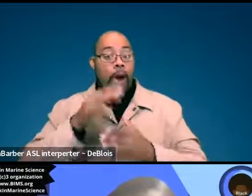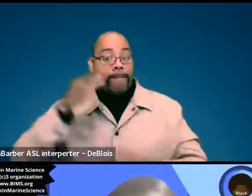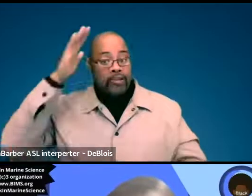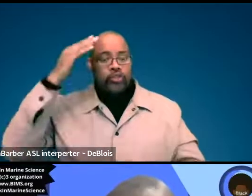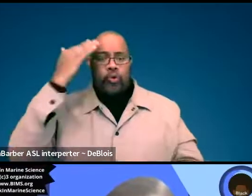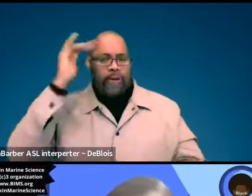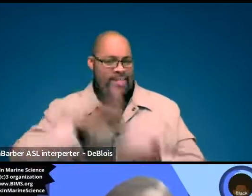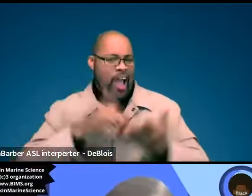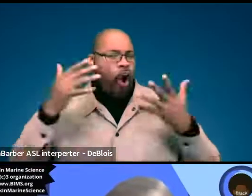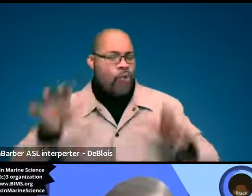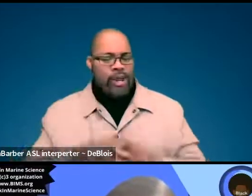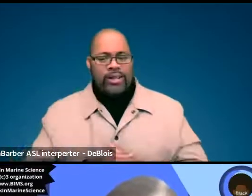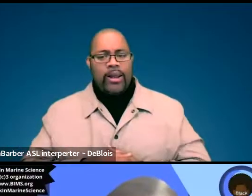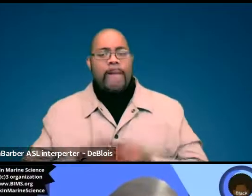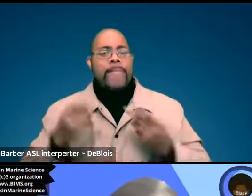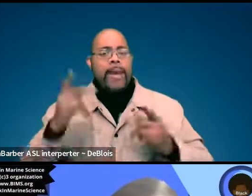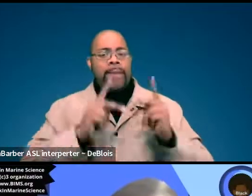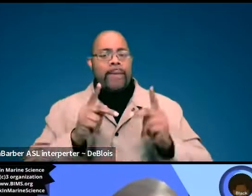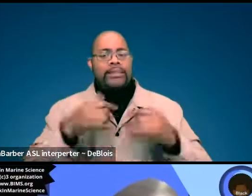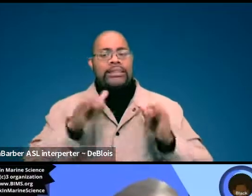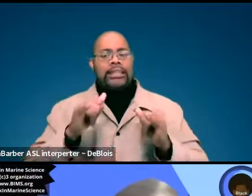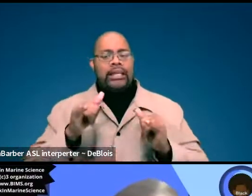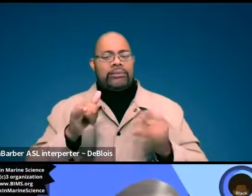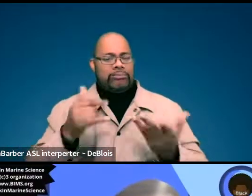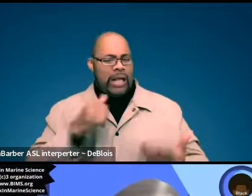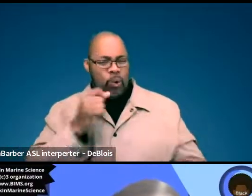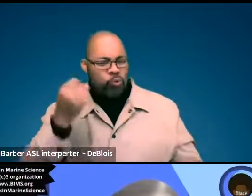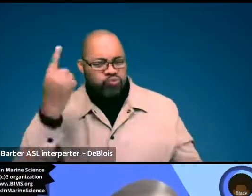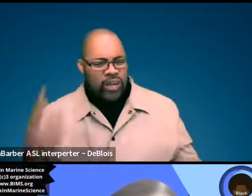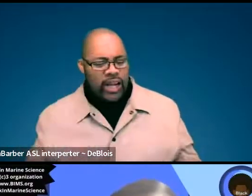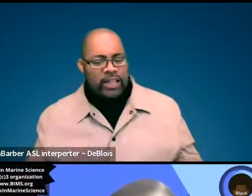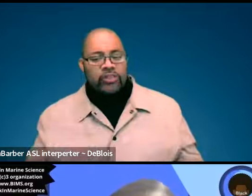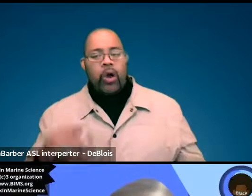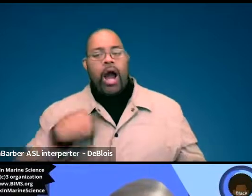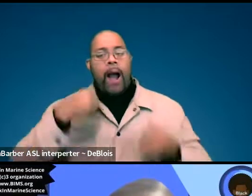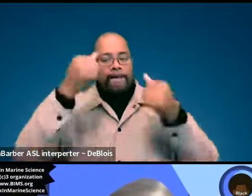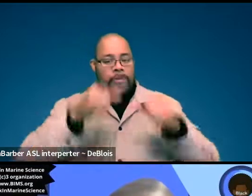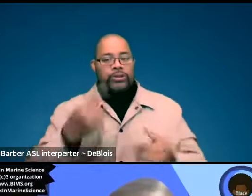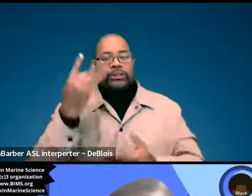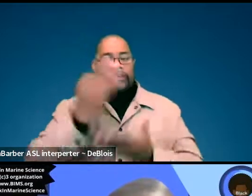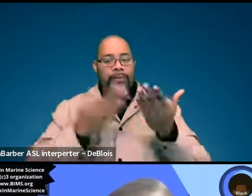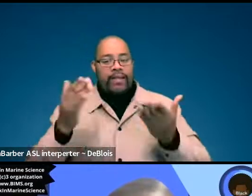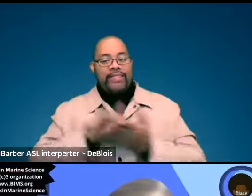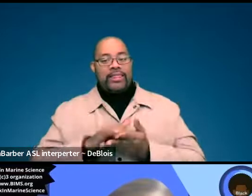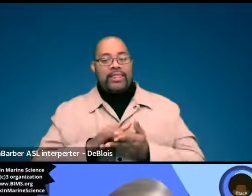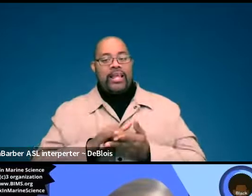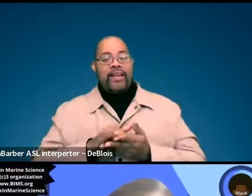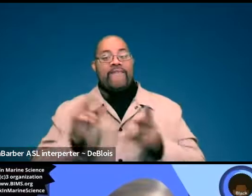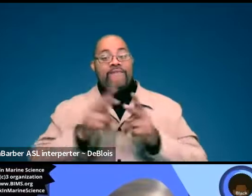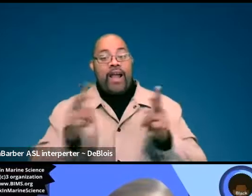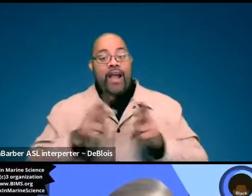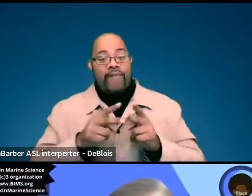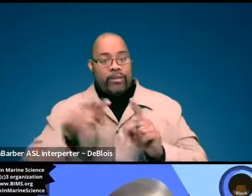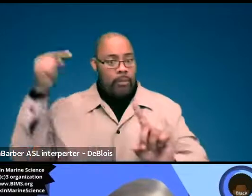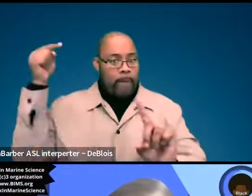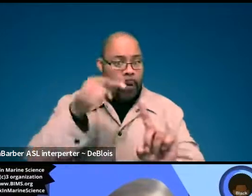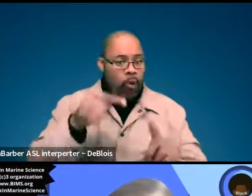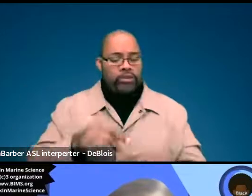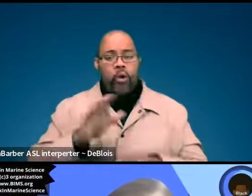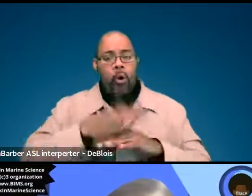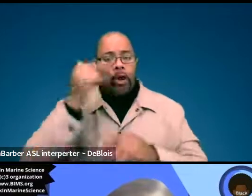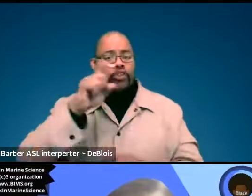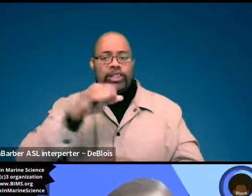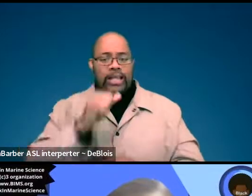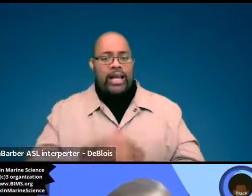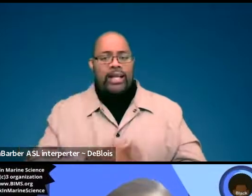know about that, many people still are like, I don't get it. So I posted something that was like very to the point on why you